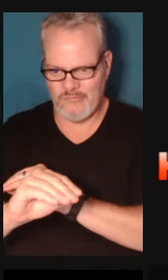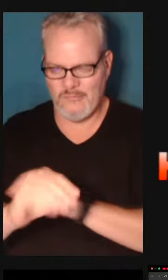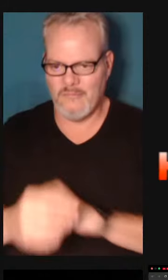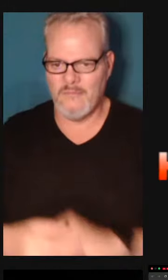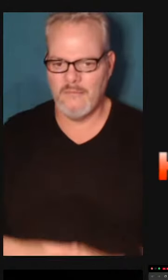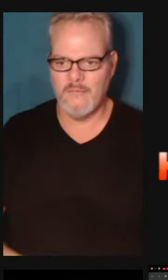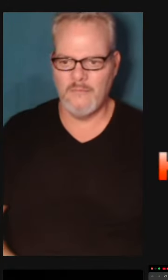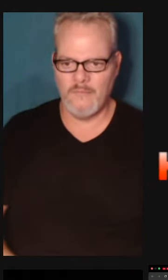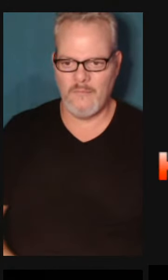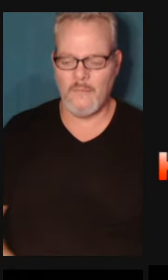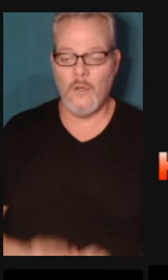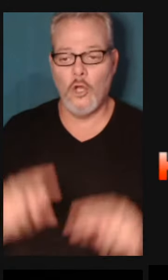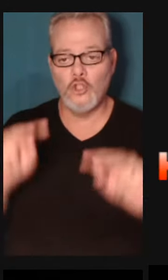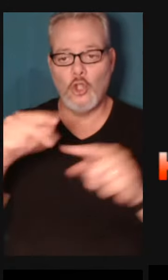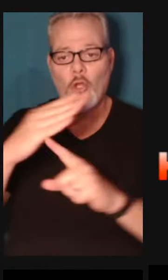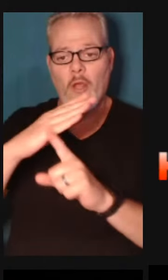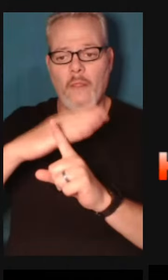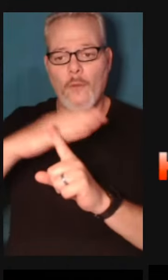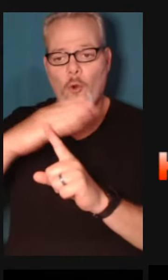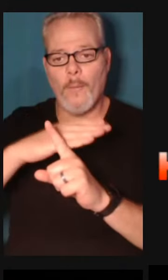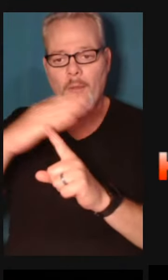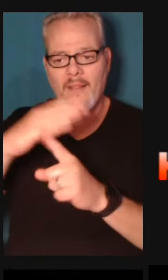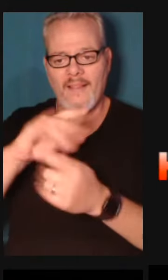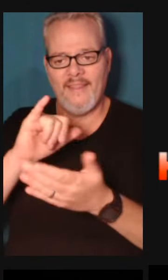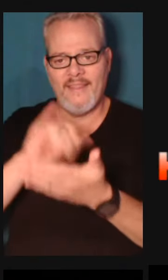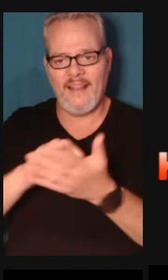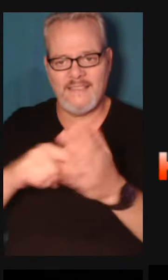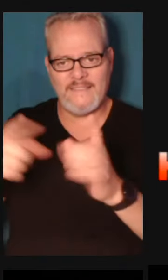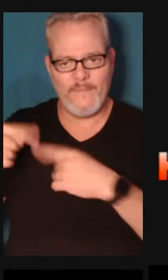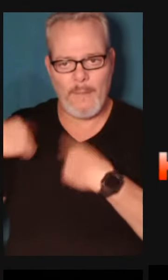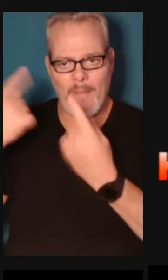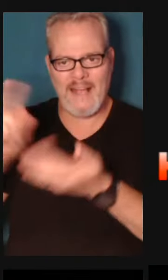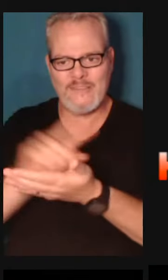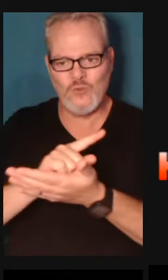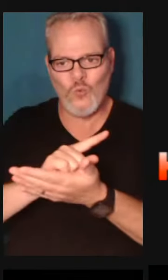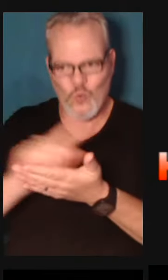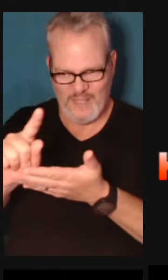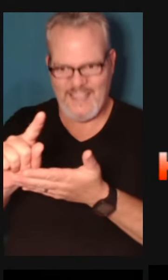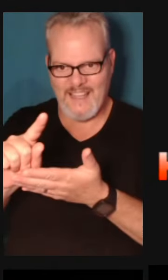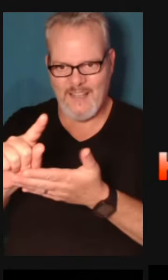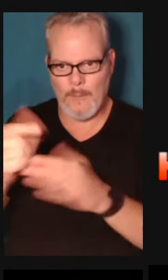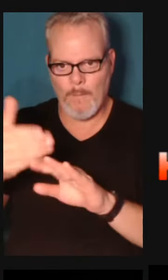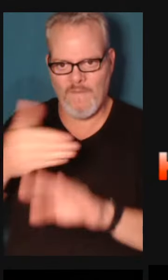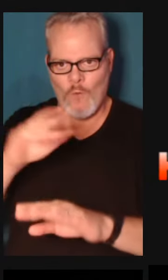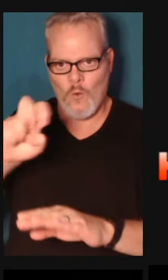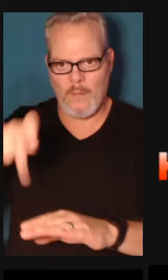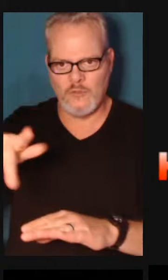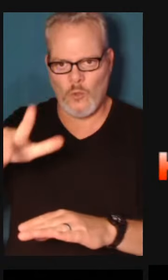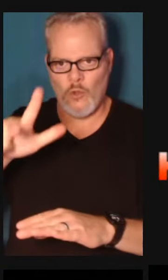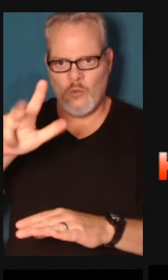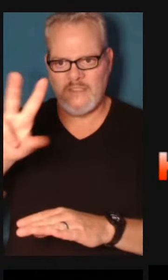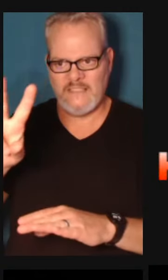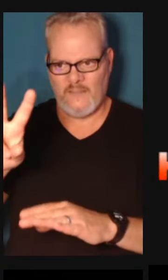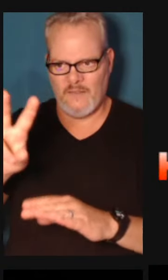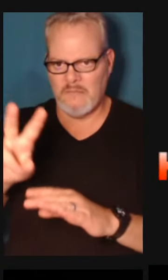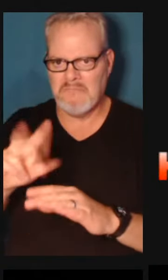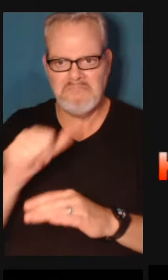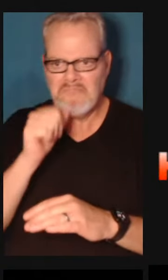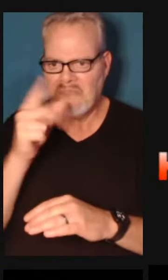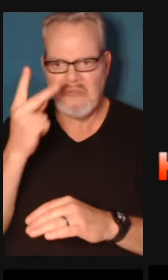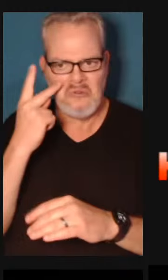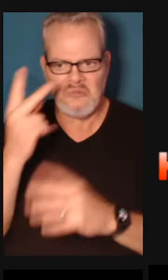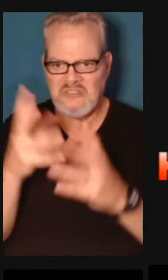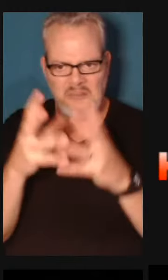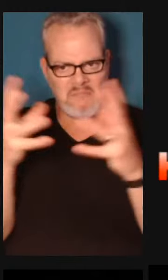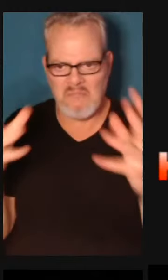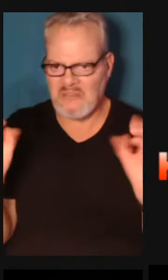So looking at a thermal, here's actually the whole past week on a thermal following episode 37. Don't really see anything